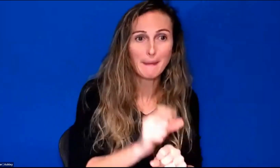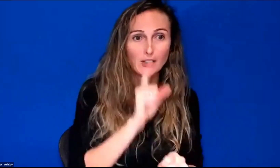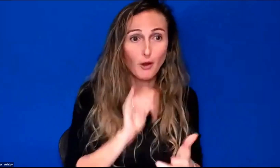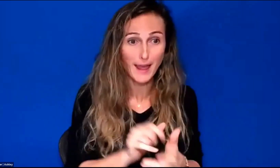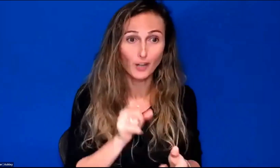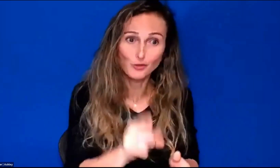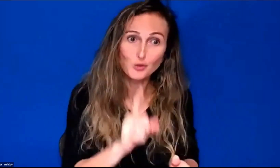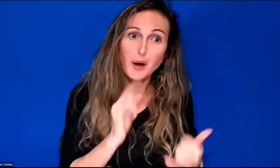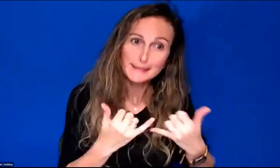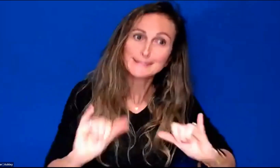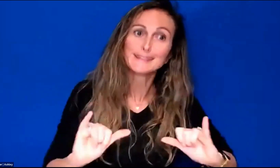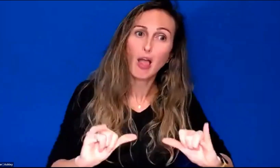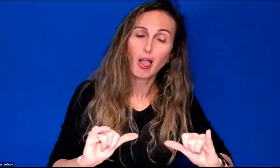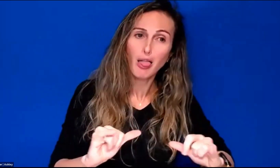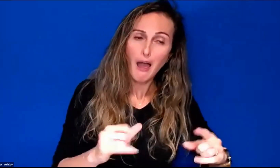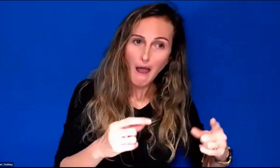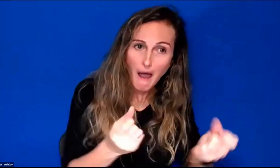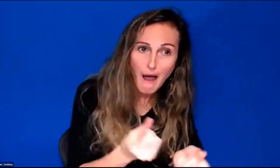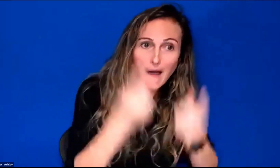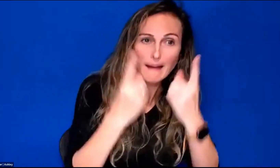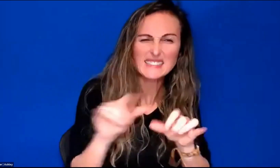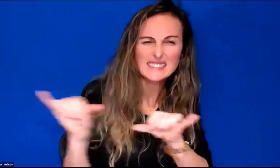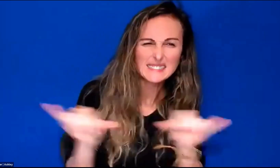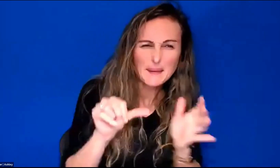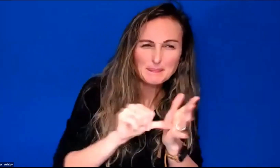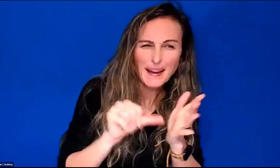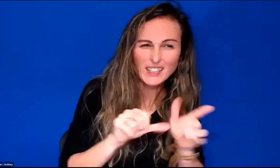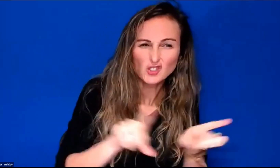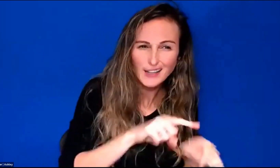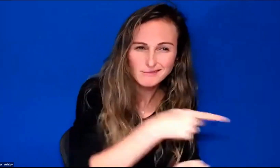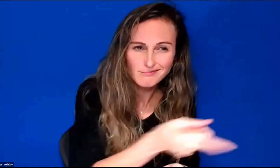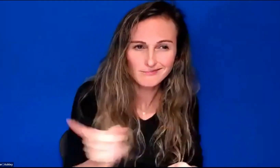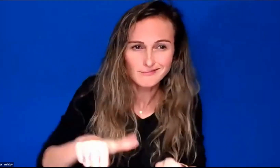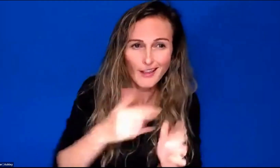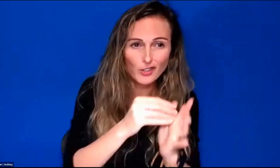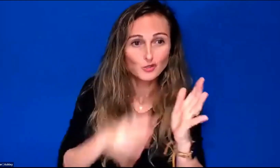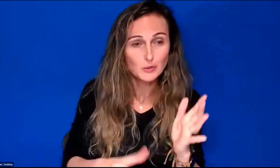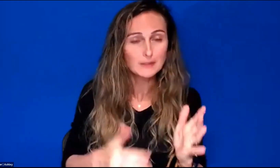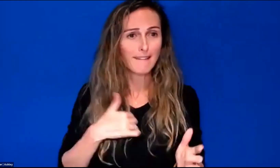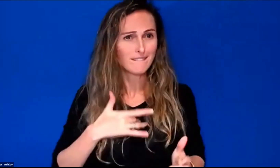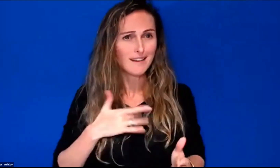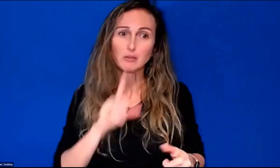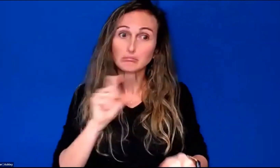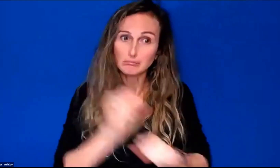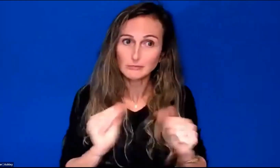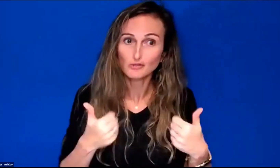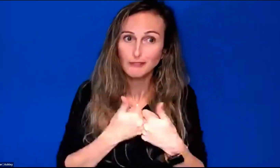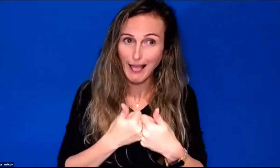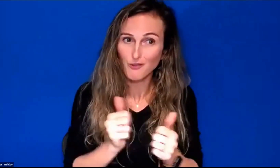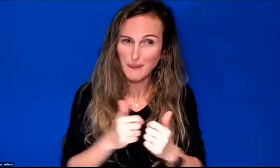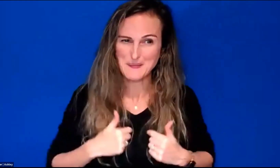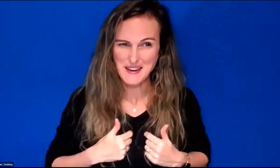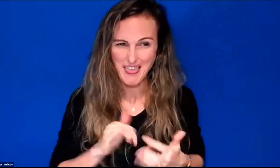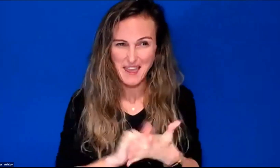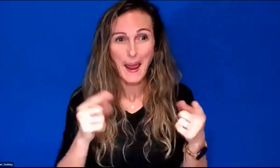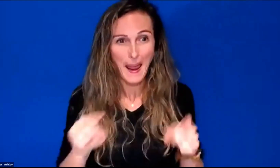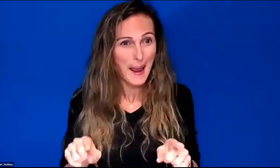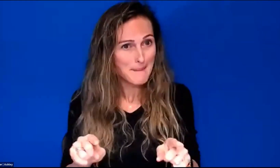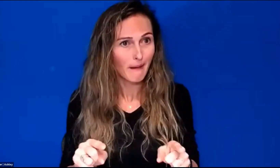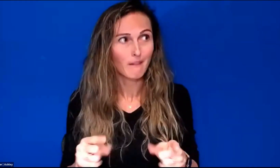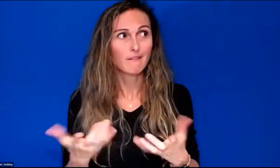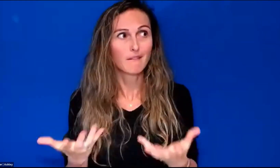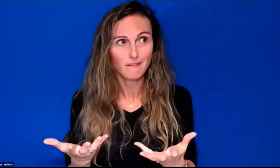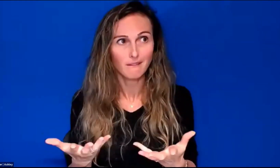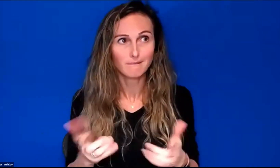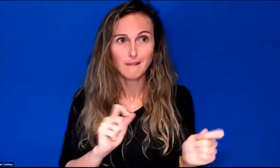are still on the same page like everyone. And I feel like that's really the real challenge that happen when it comes to, you know, having